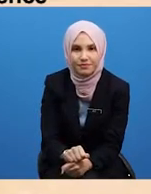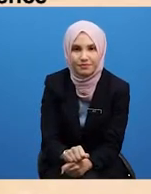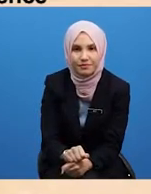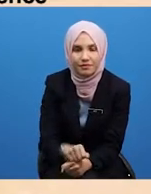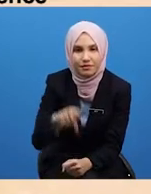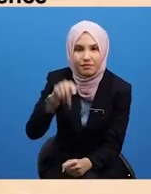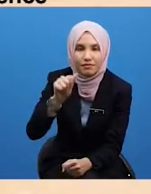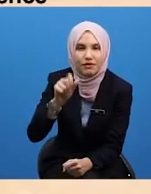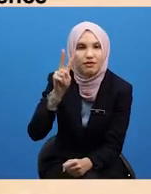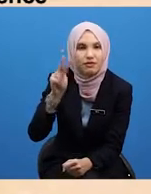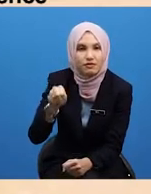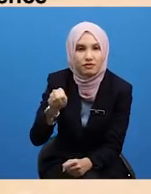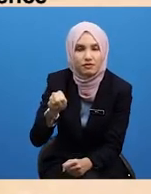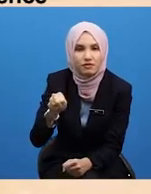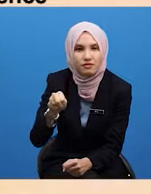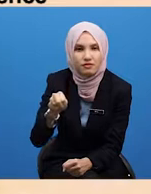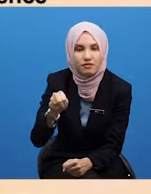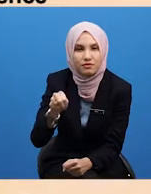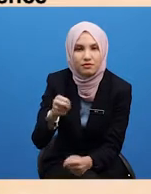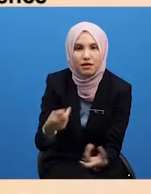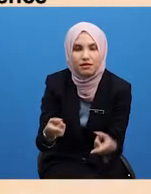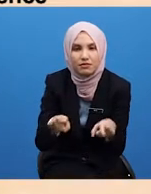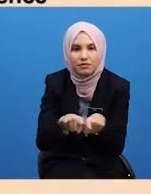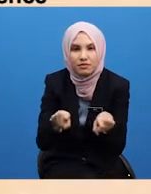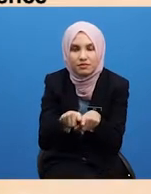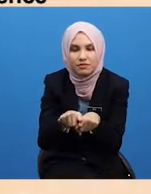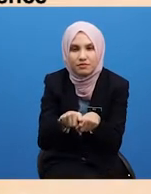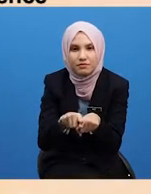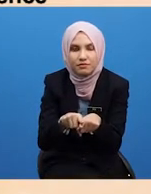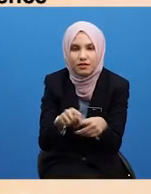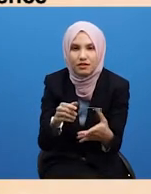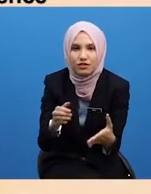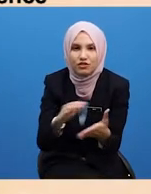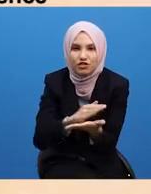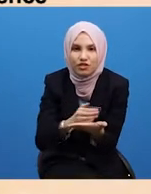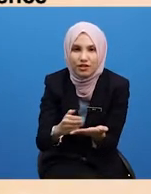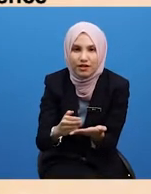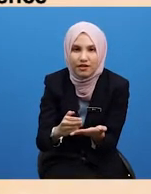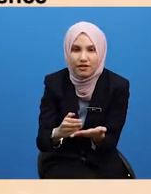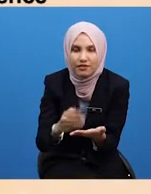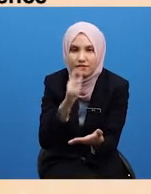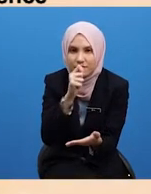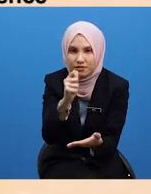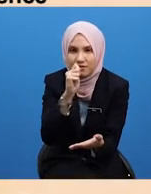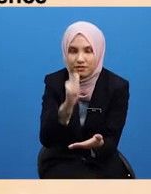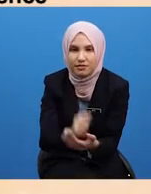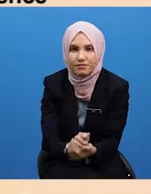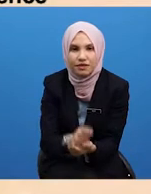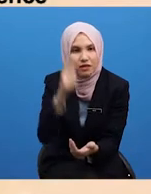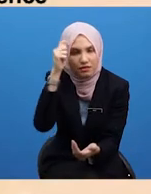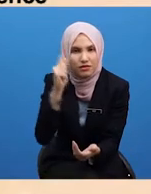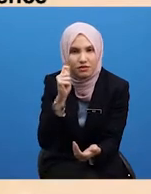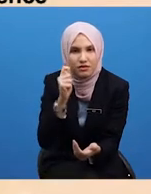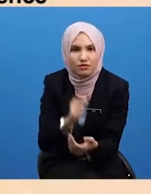his brother Roland to Richard earlier, maybe Richard would be a happier teenager in school because